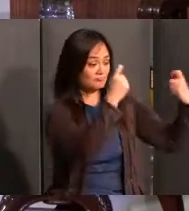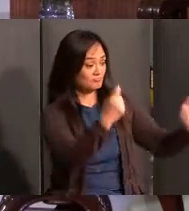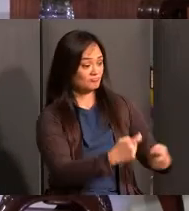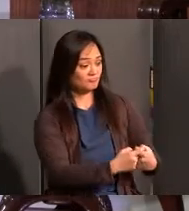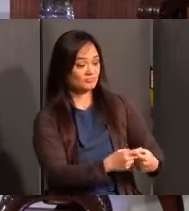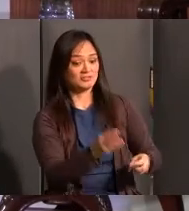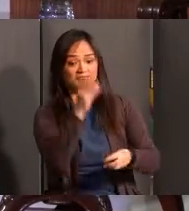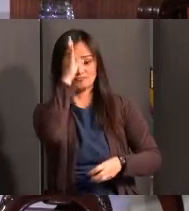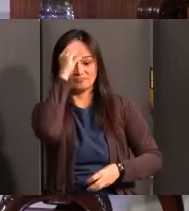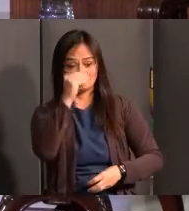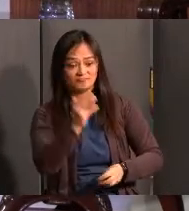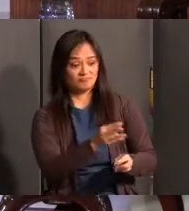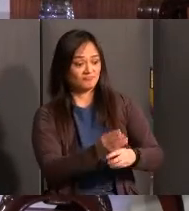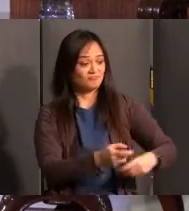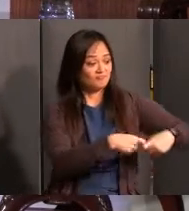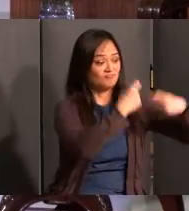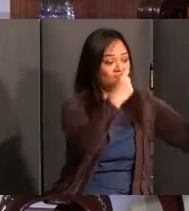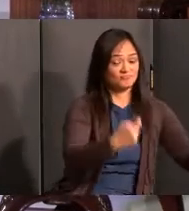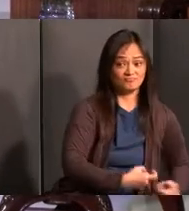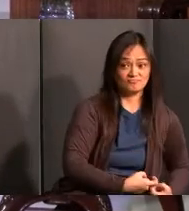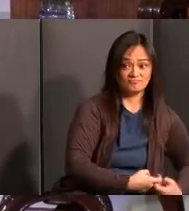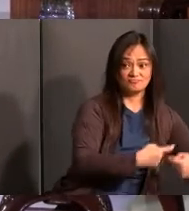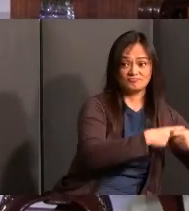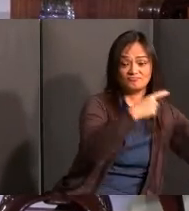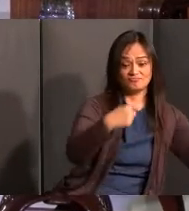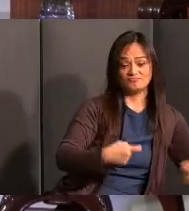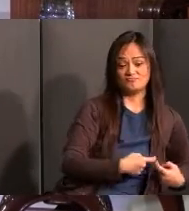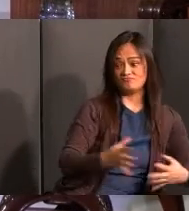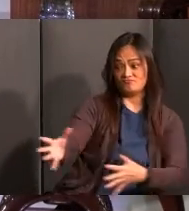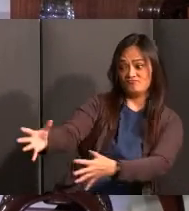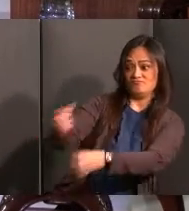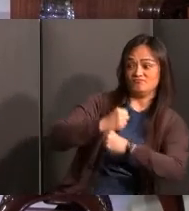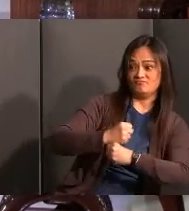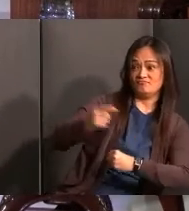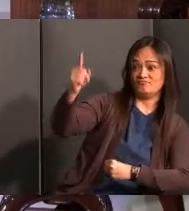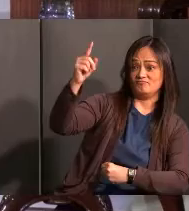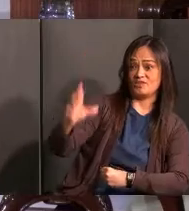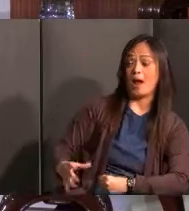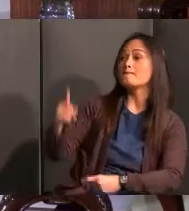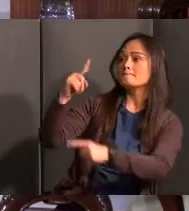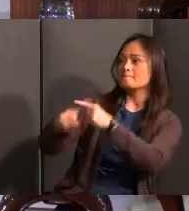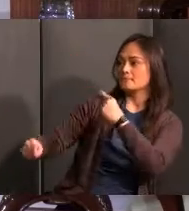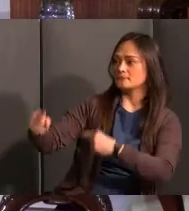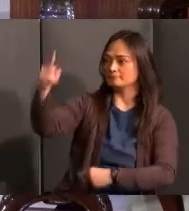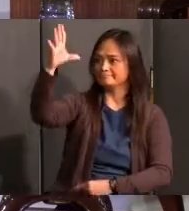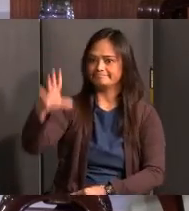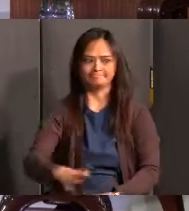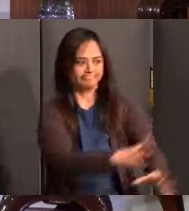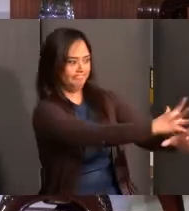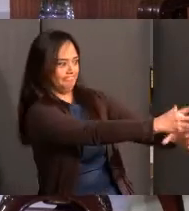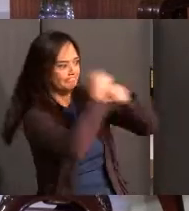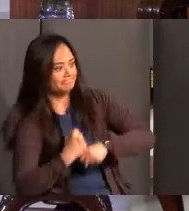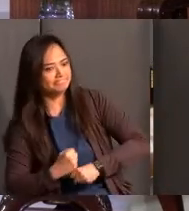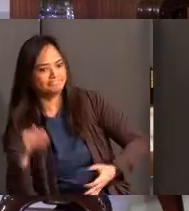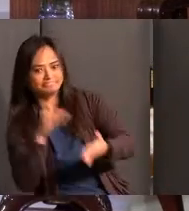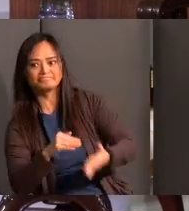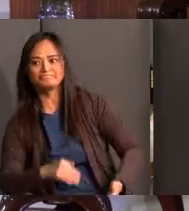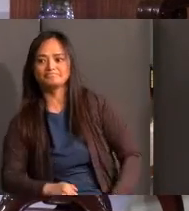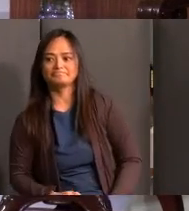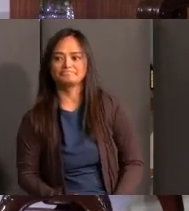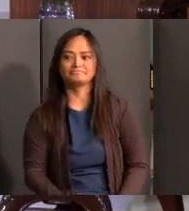separated us from God. Okay? Pero hindi maaari that we can be reconciled back to